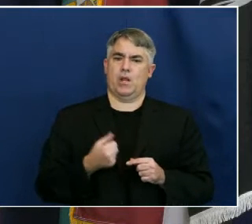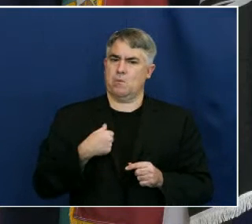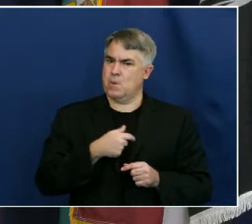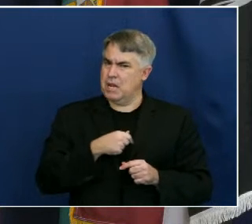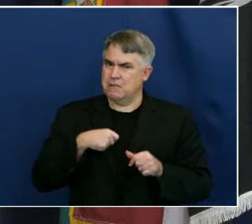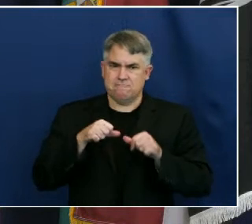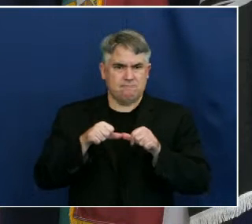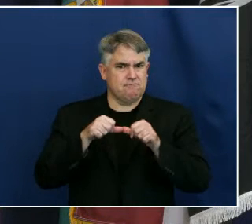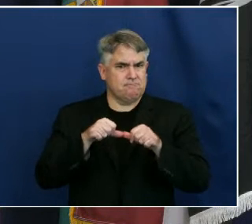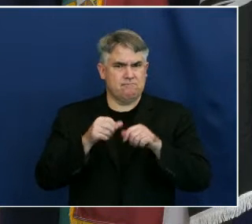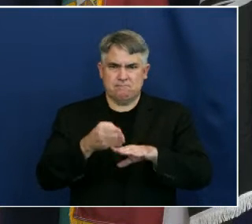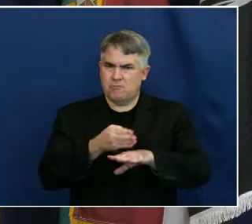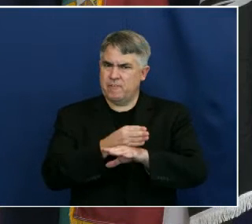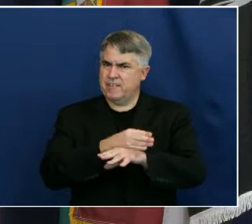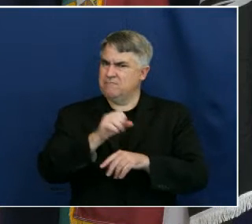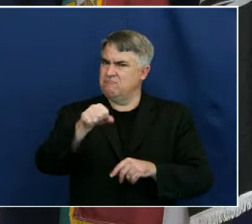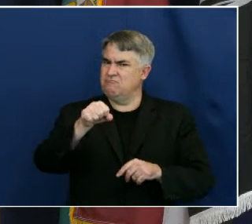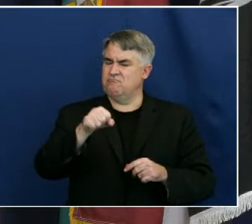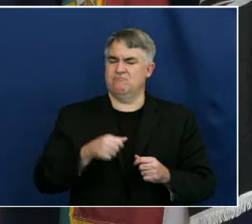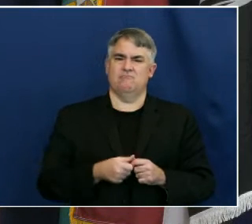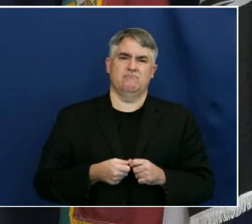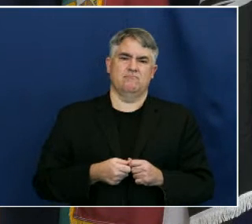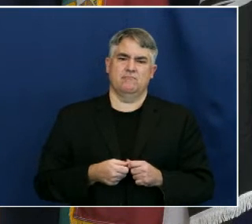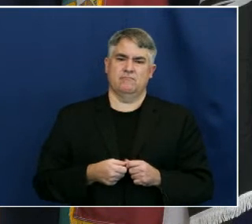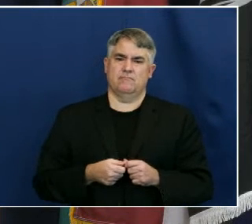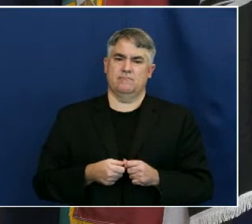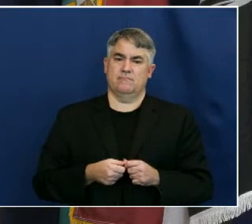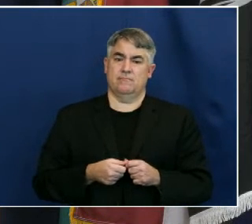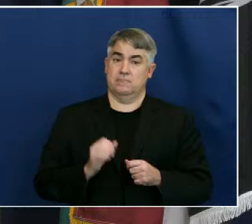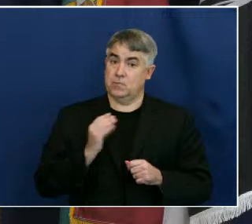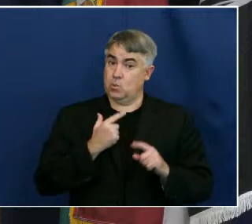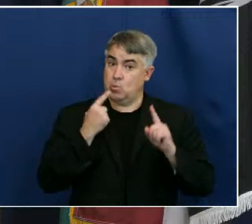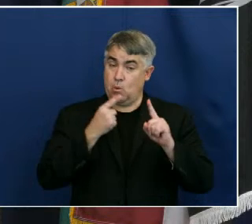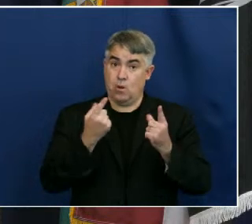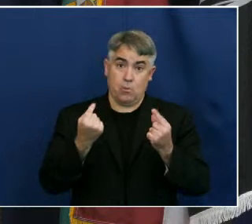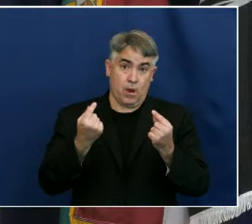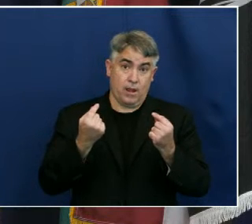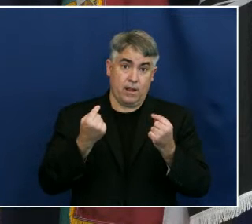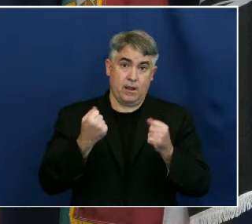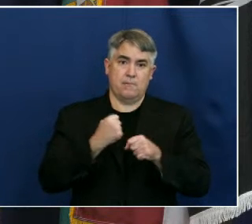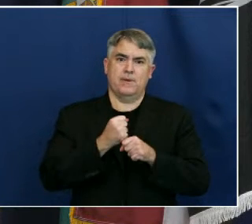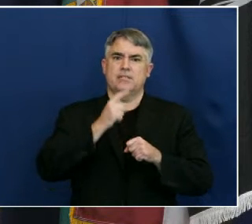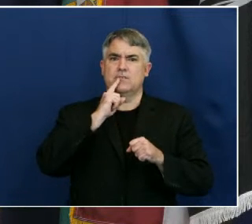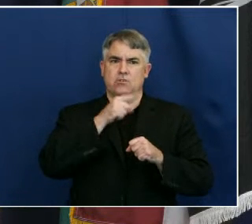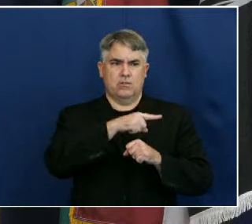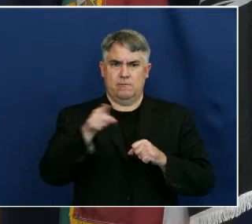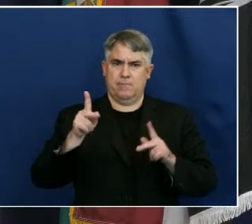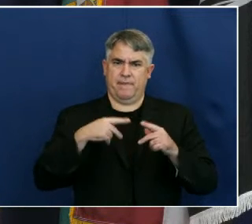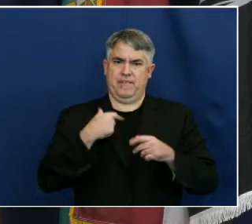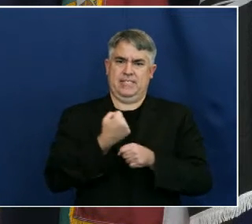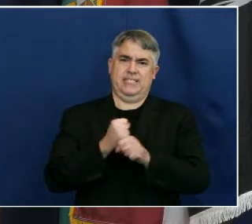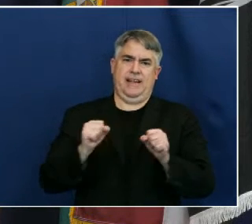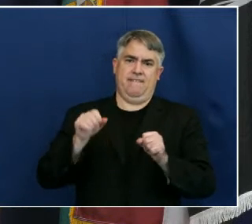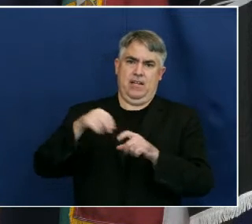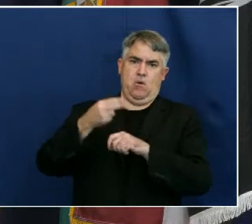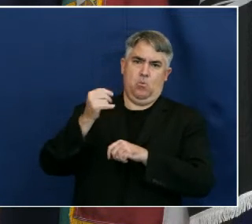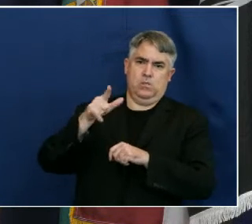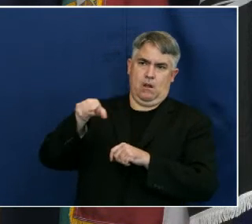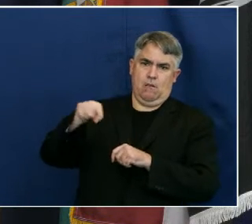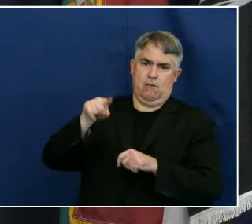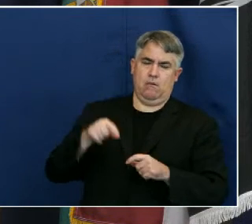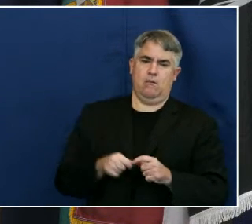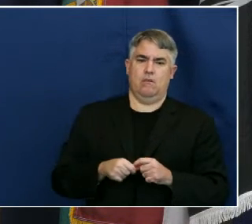strive to do everything we can to make every possible improvement, tweak, or change to make that as